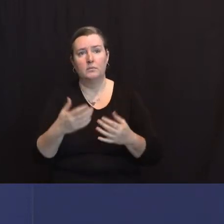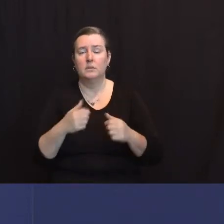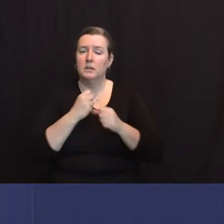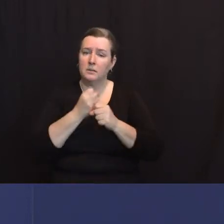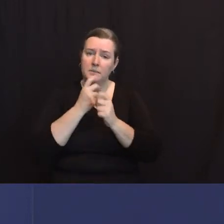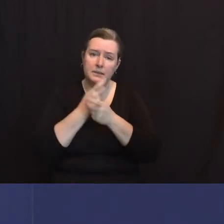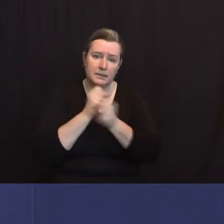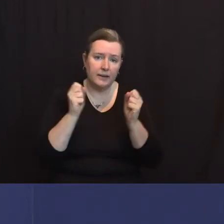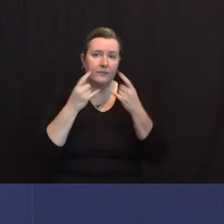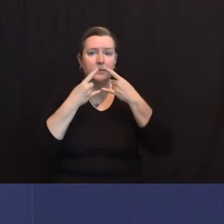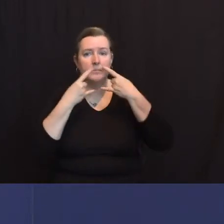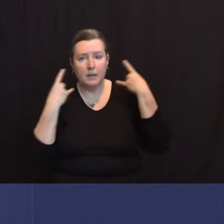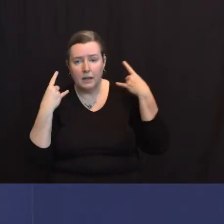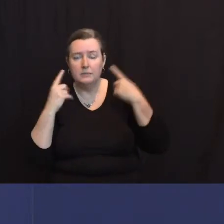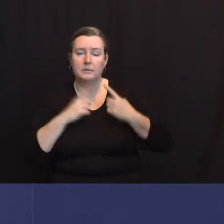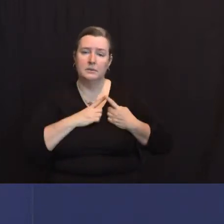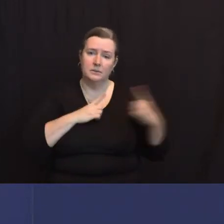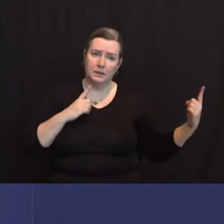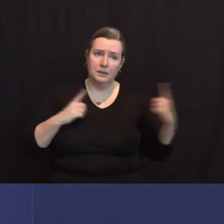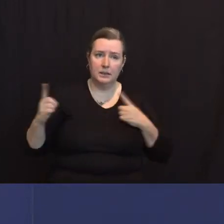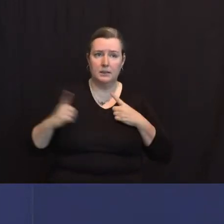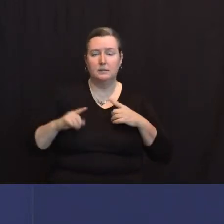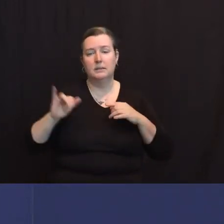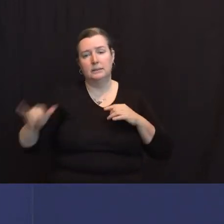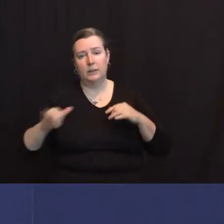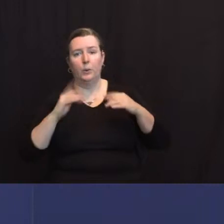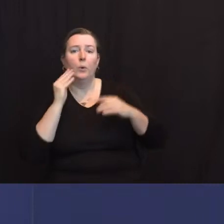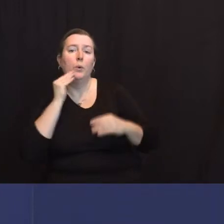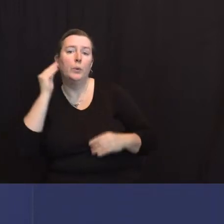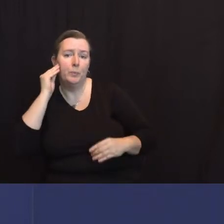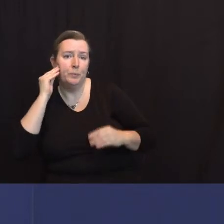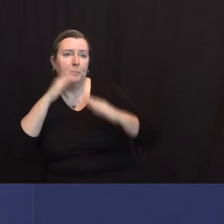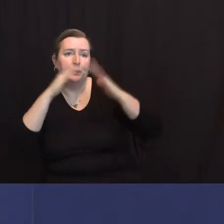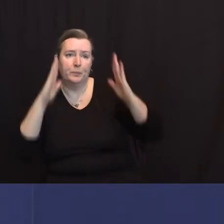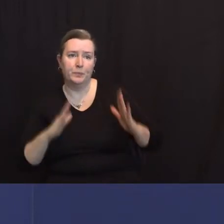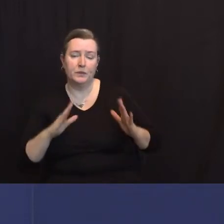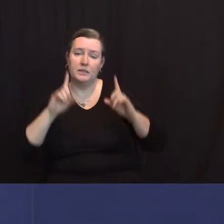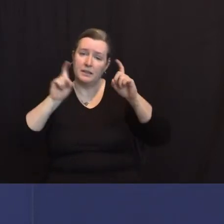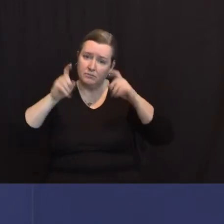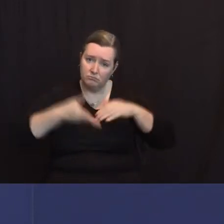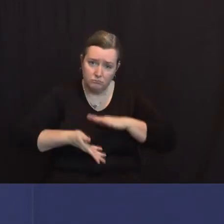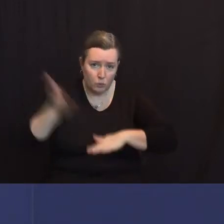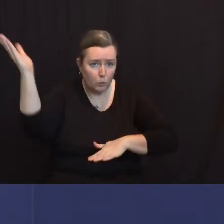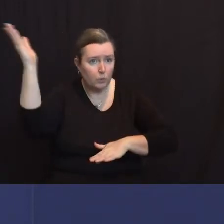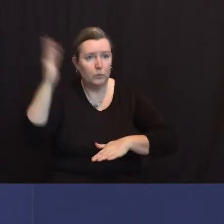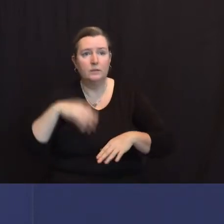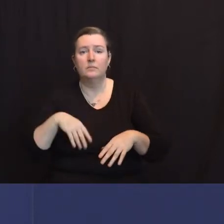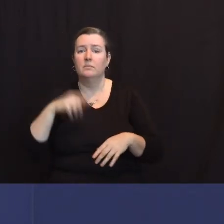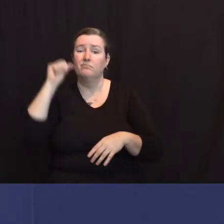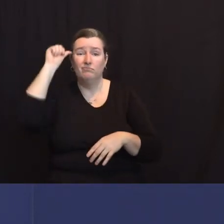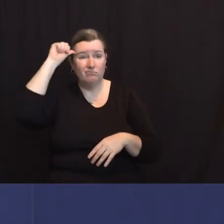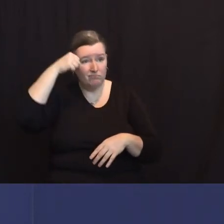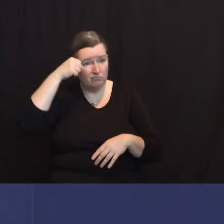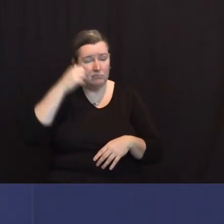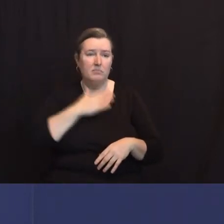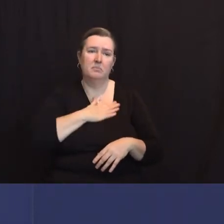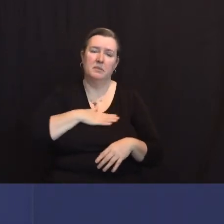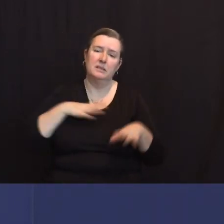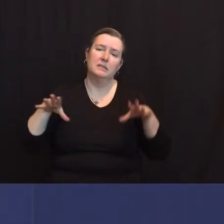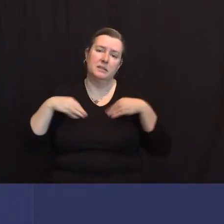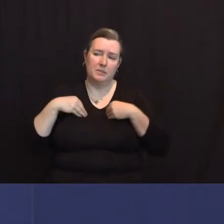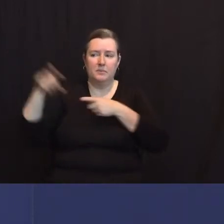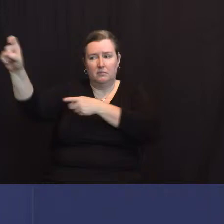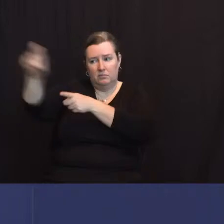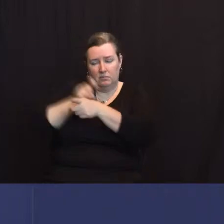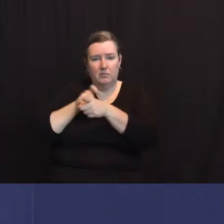socially distance. Stay home when you're sick, get tested. And remember, for each other, for us all, please take the call and let's